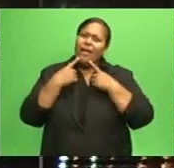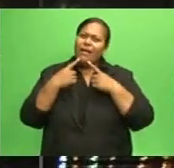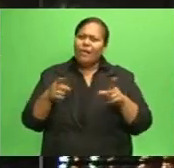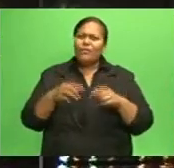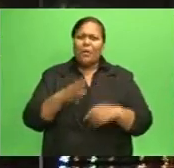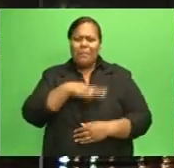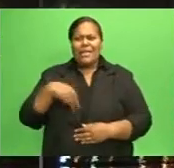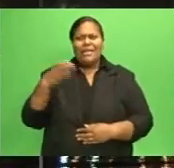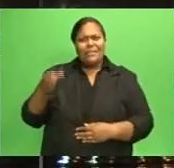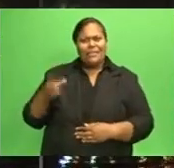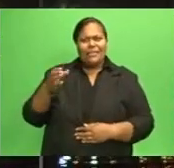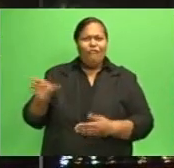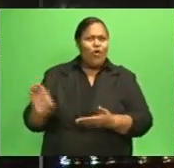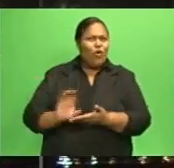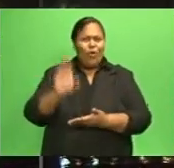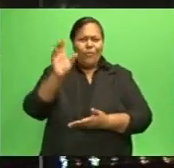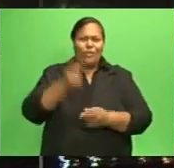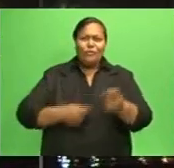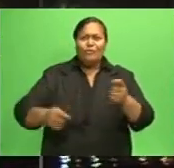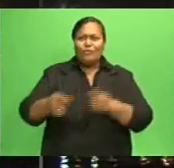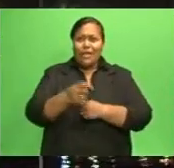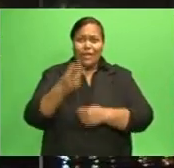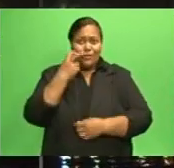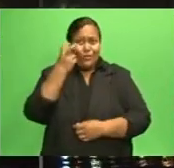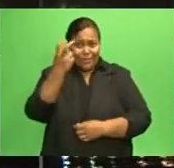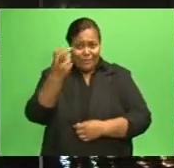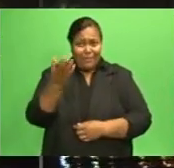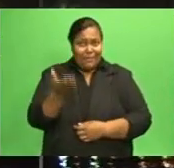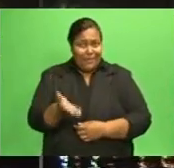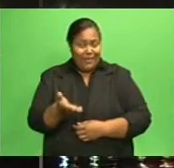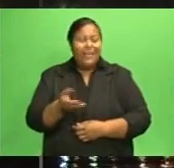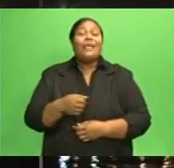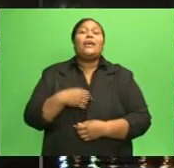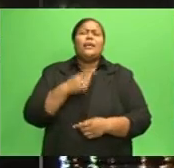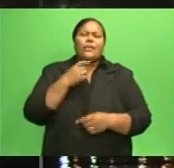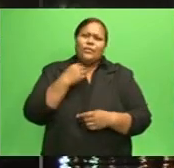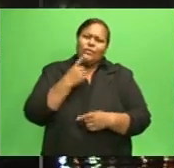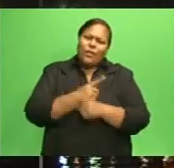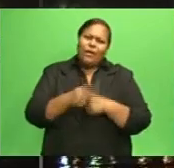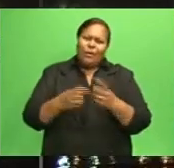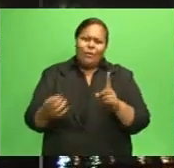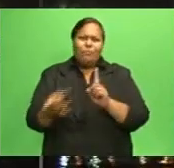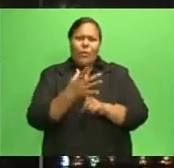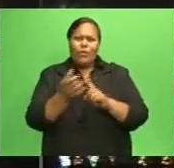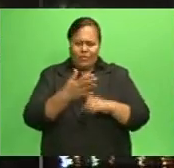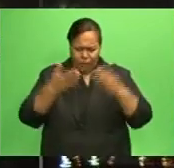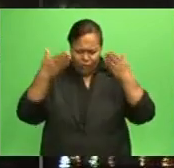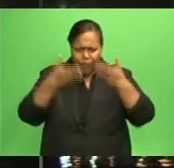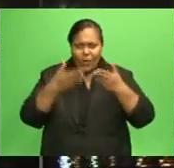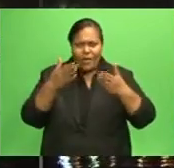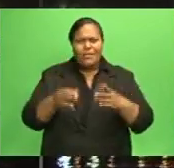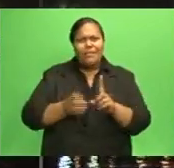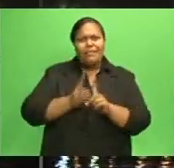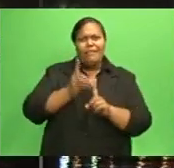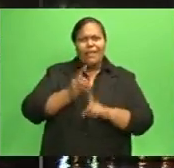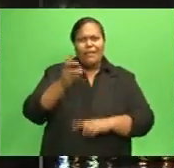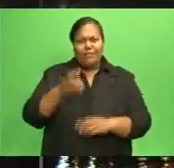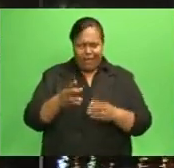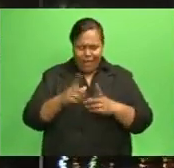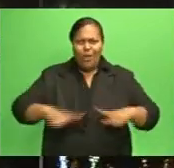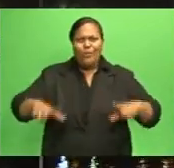for Commerce, Trade and Tourism Faiz Koya stressed the importance of focusing on developing domestic tourism. Details with